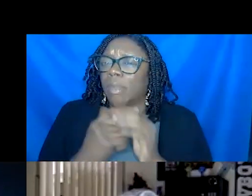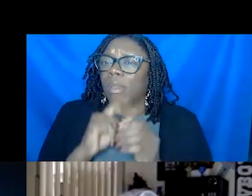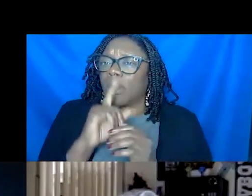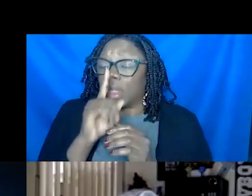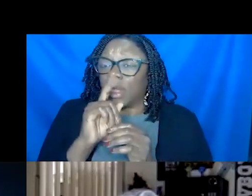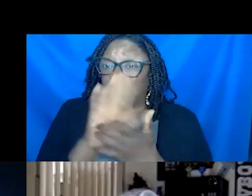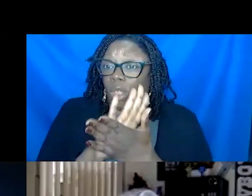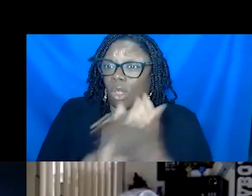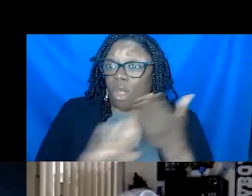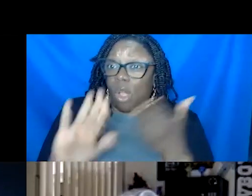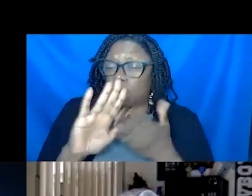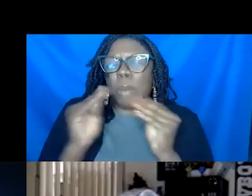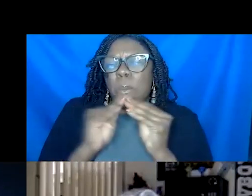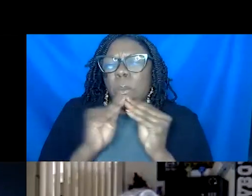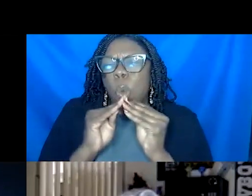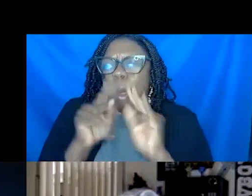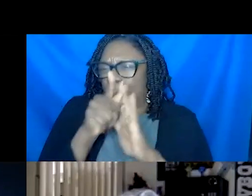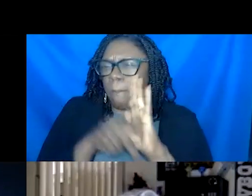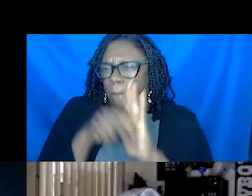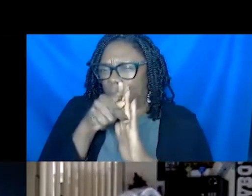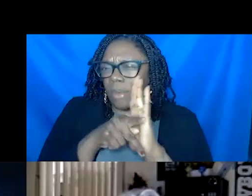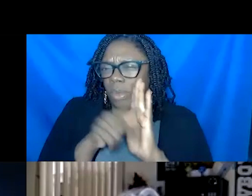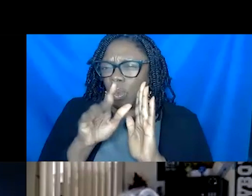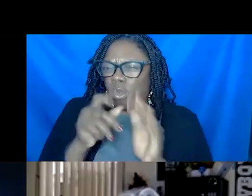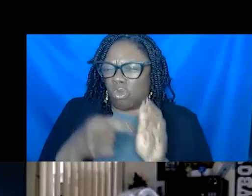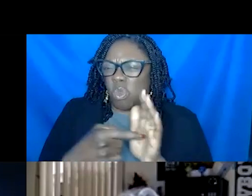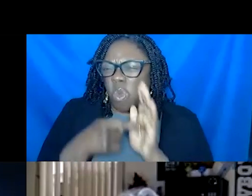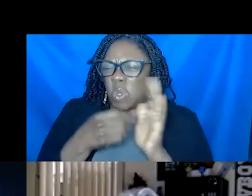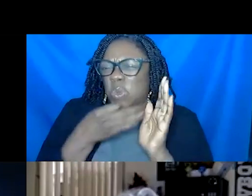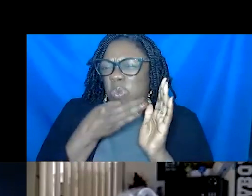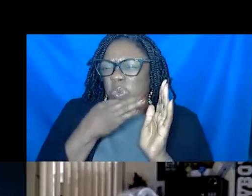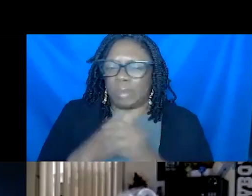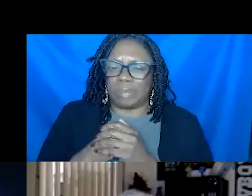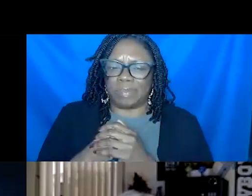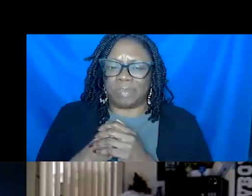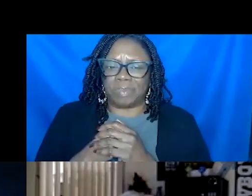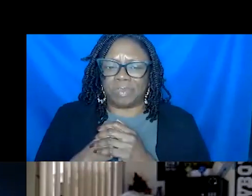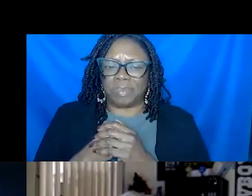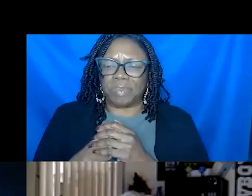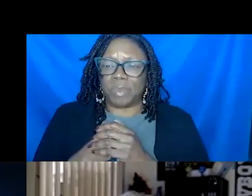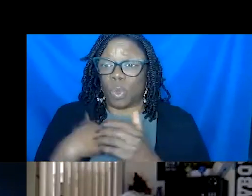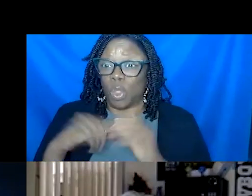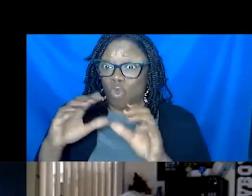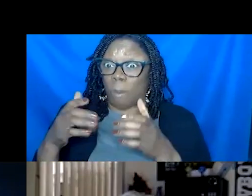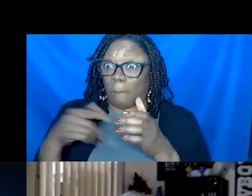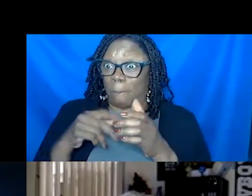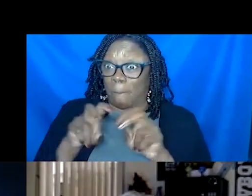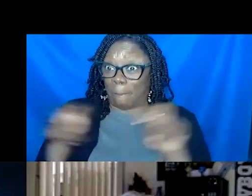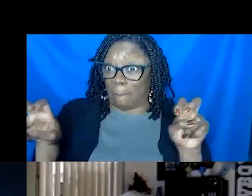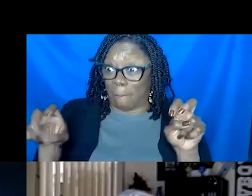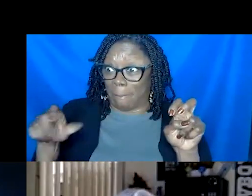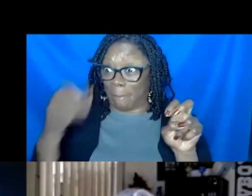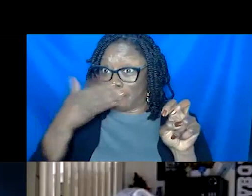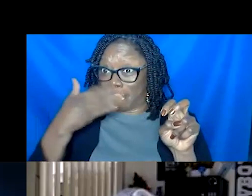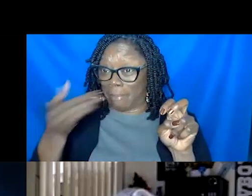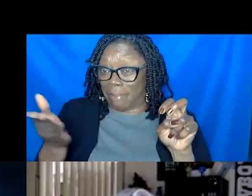pushing for some more policies coming up in the near future. So we're the group that so far under the